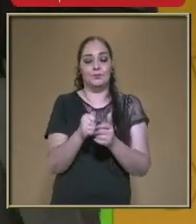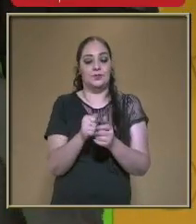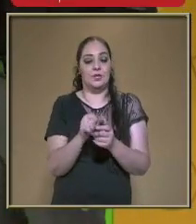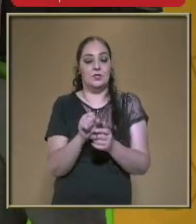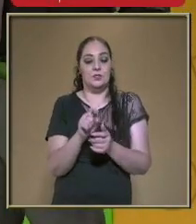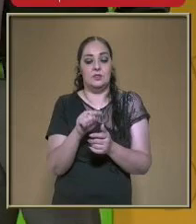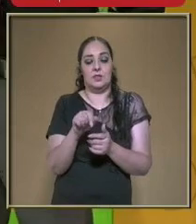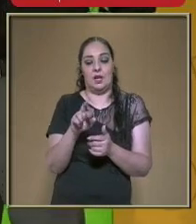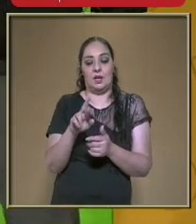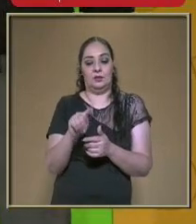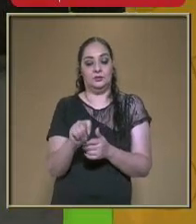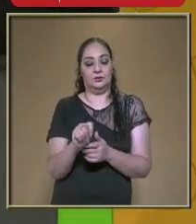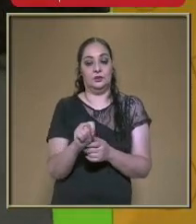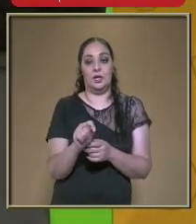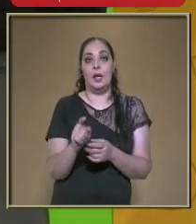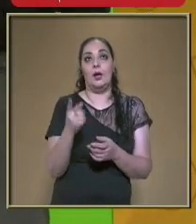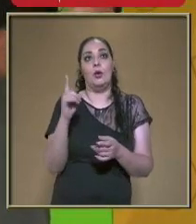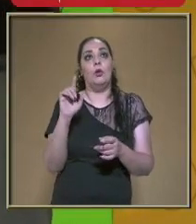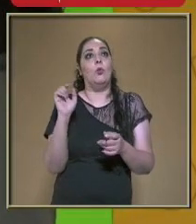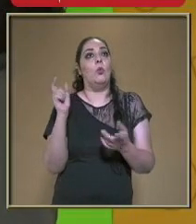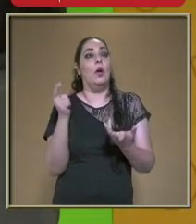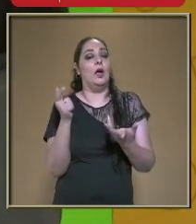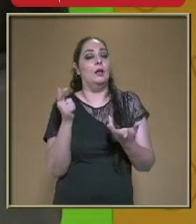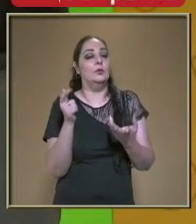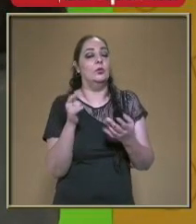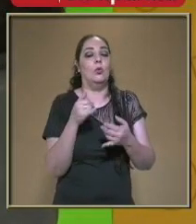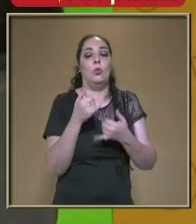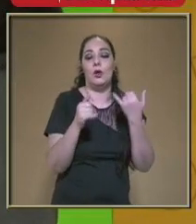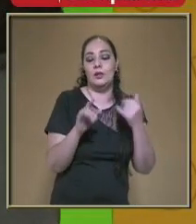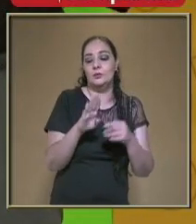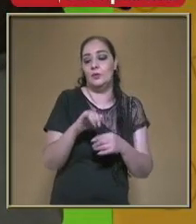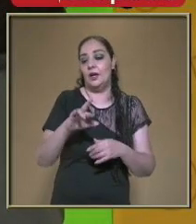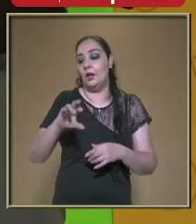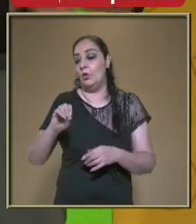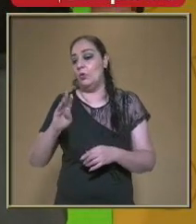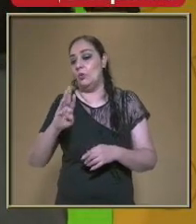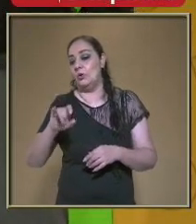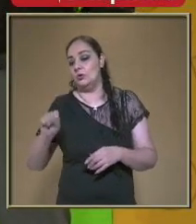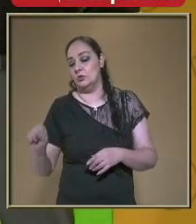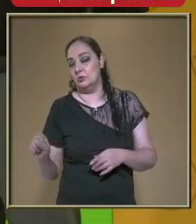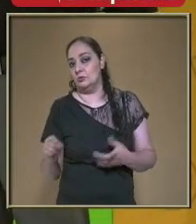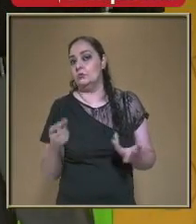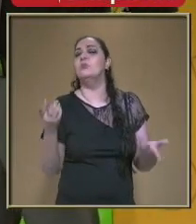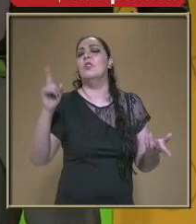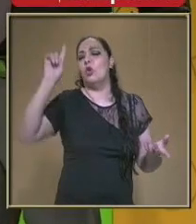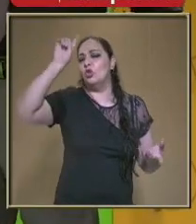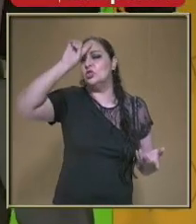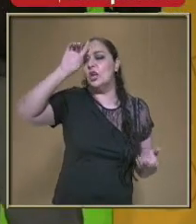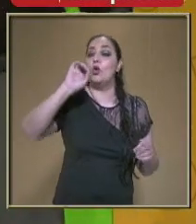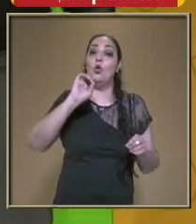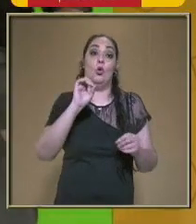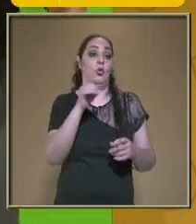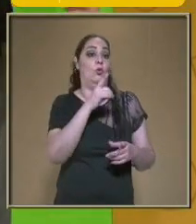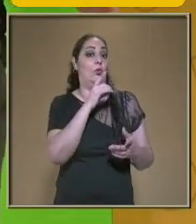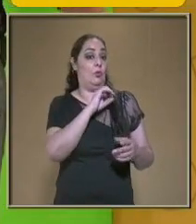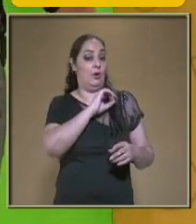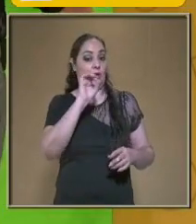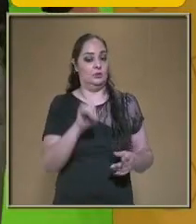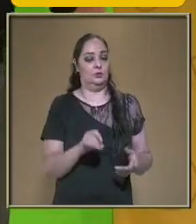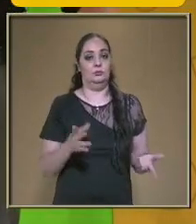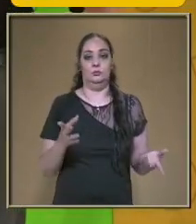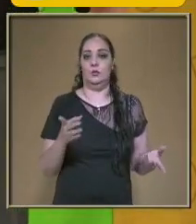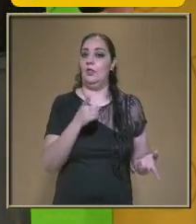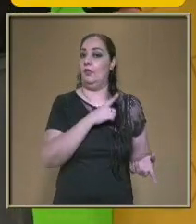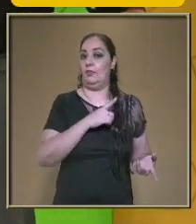the Super Mario Bros. Okay? This is recommendation or obligation? This is have to. ¿Qué pasa si no